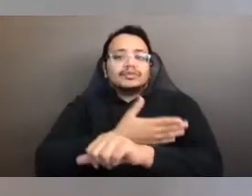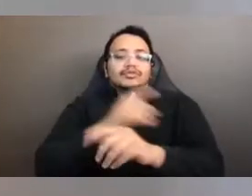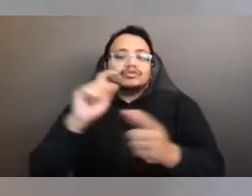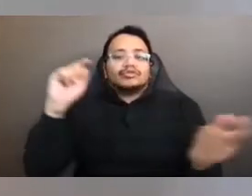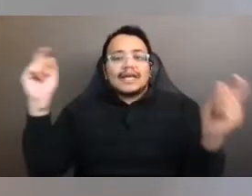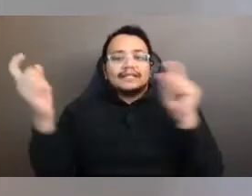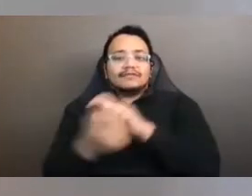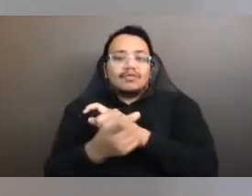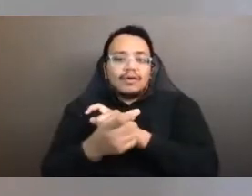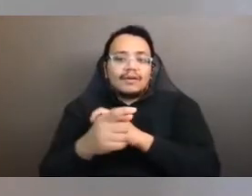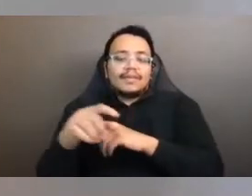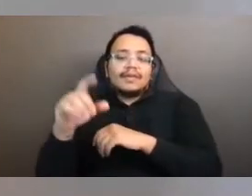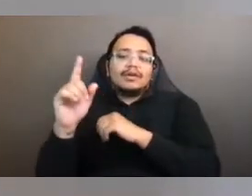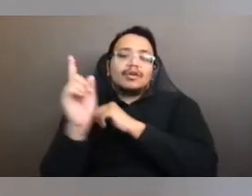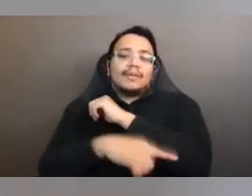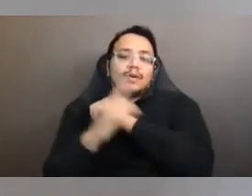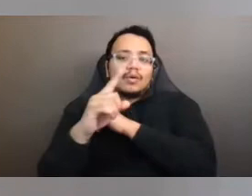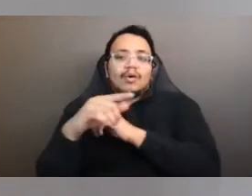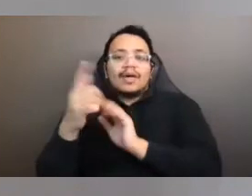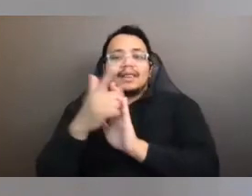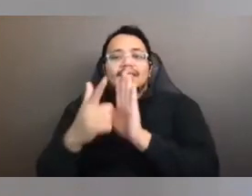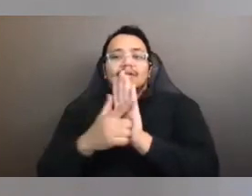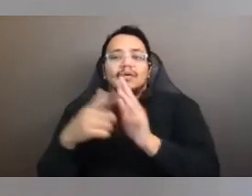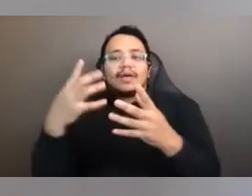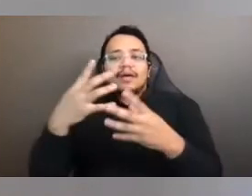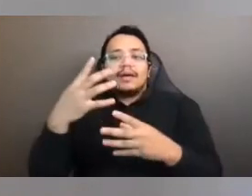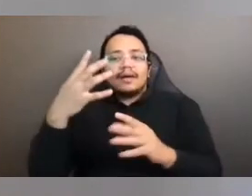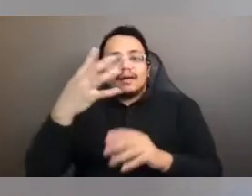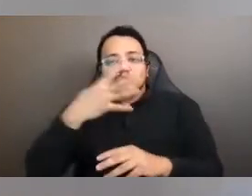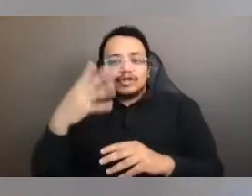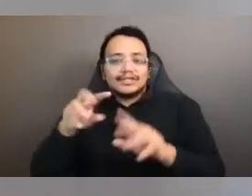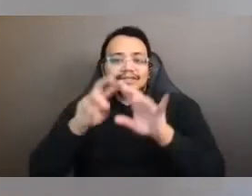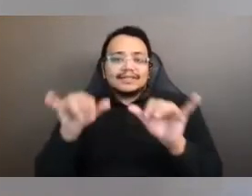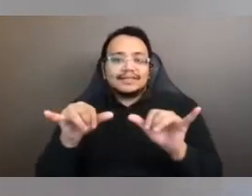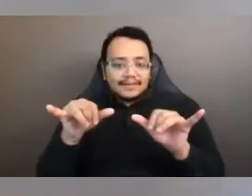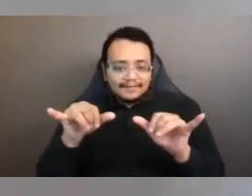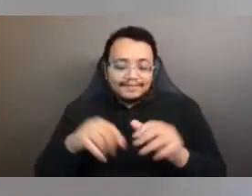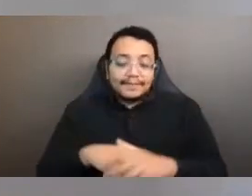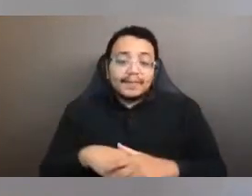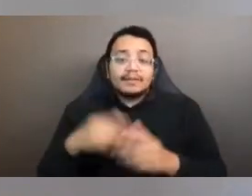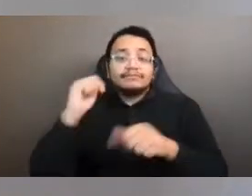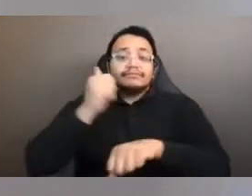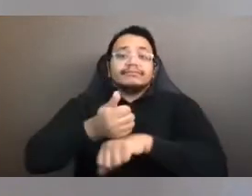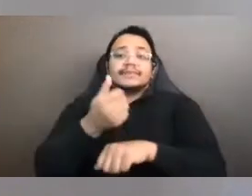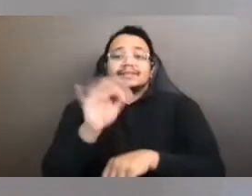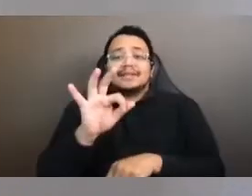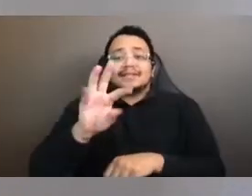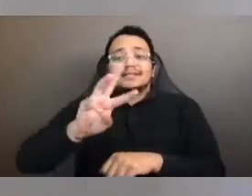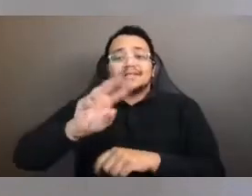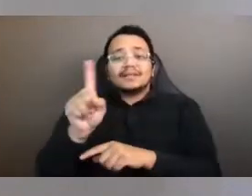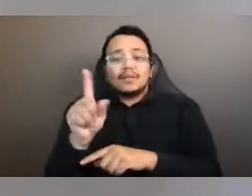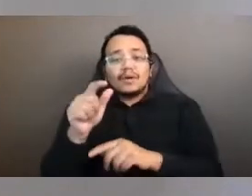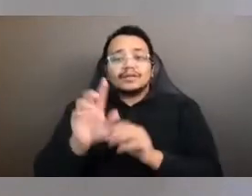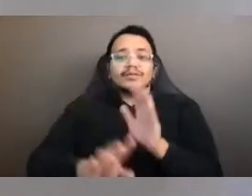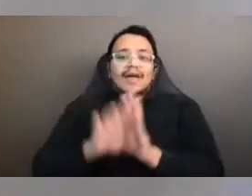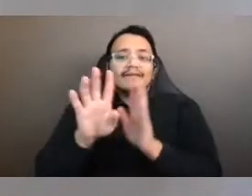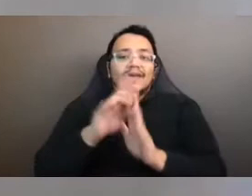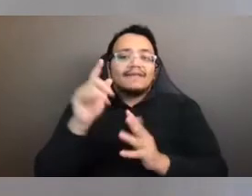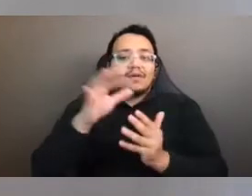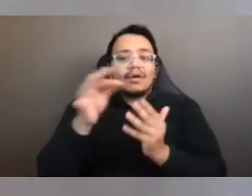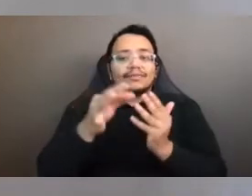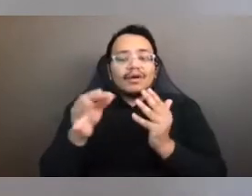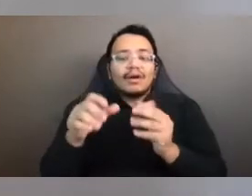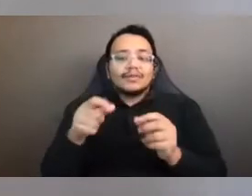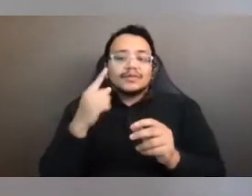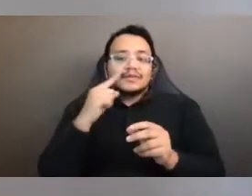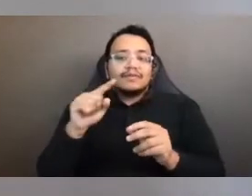immigration systems until they're fair for all. Founded in 1961 to advocate for alternatives to money bail in New York City,